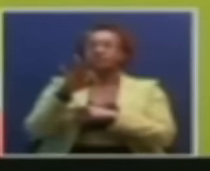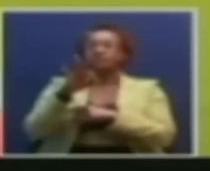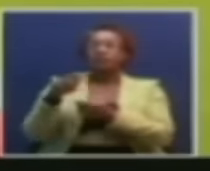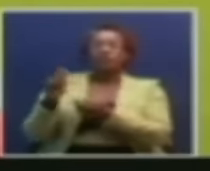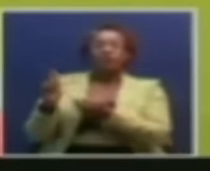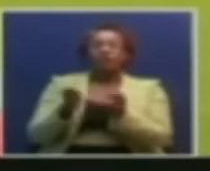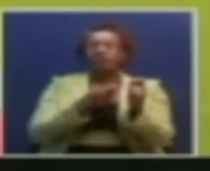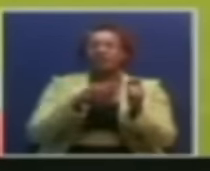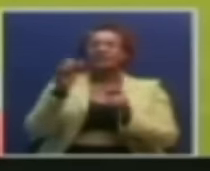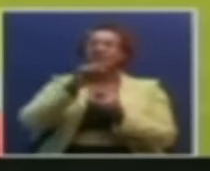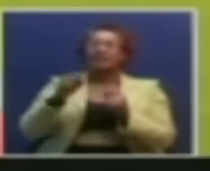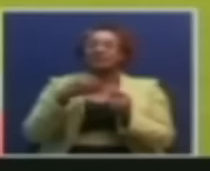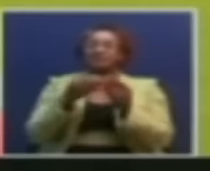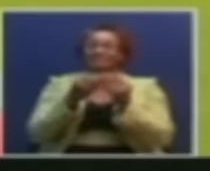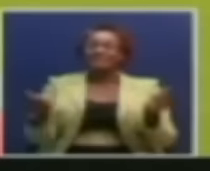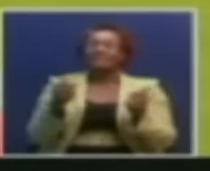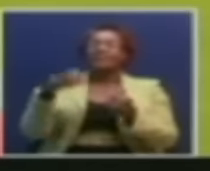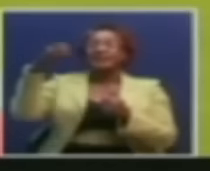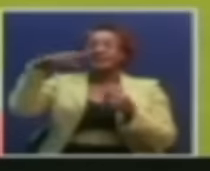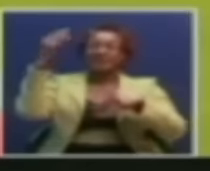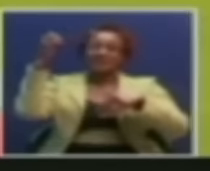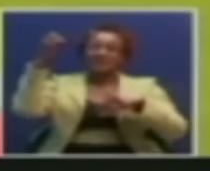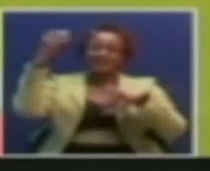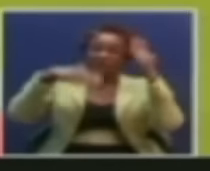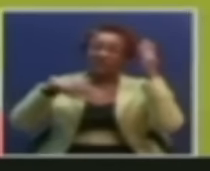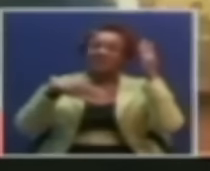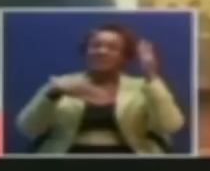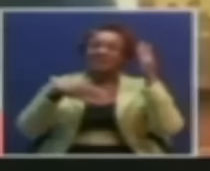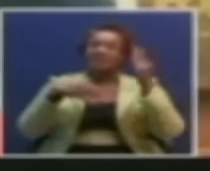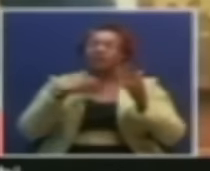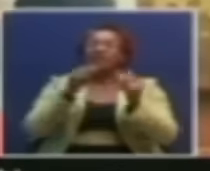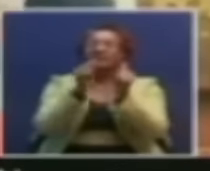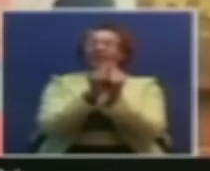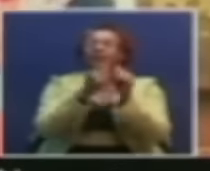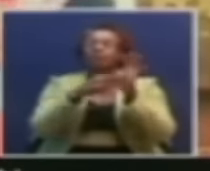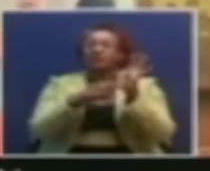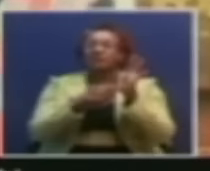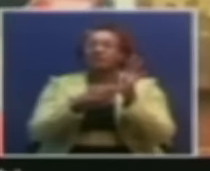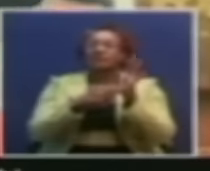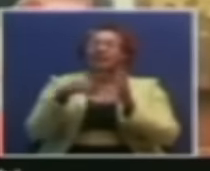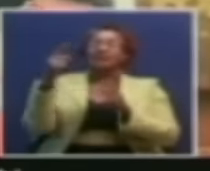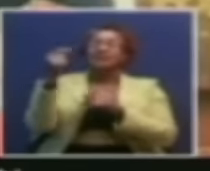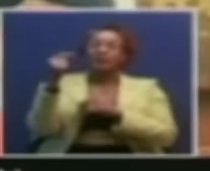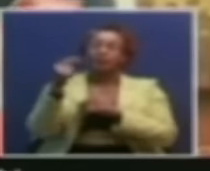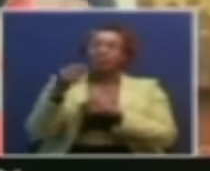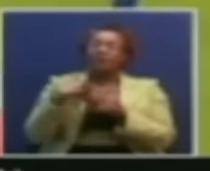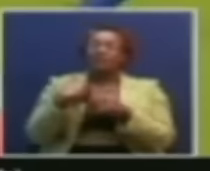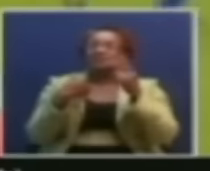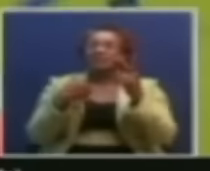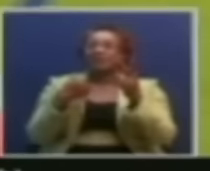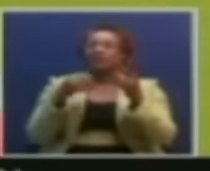hockey, Amira Sailors beat Daystar 5-0 to take the lead in the Women's Hockey League on 10 points. Champions Telkom Orange are second with 2 games in